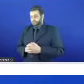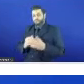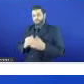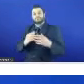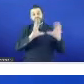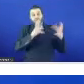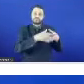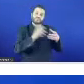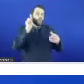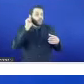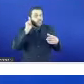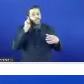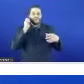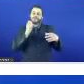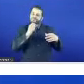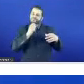sin Fronteras in Spain.